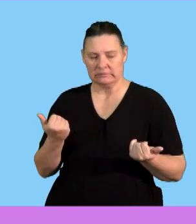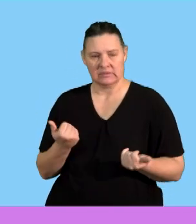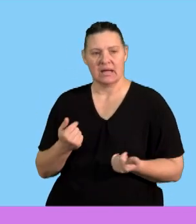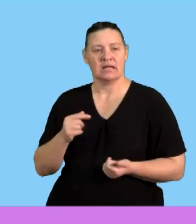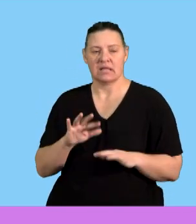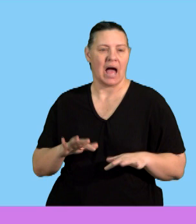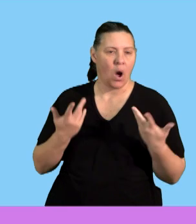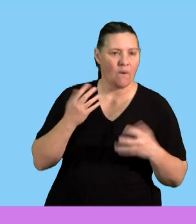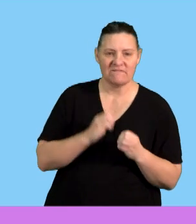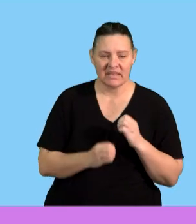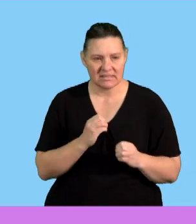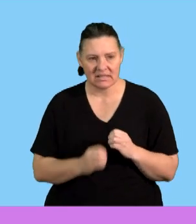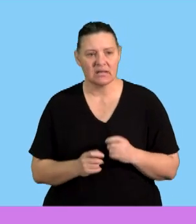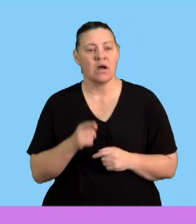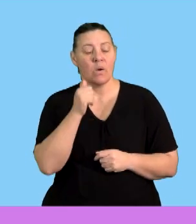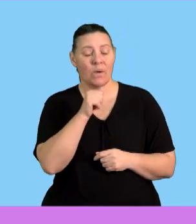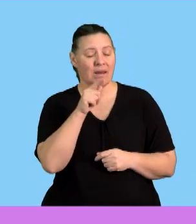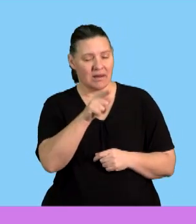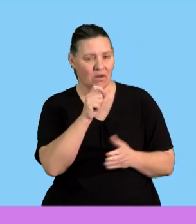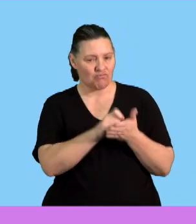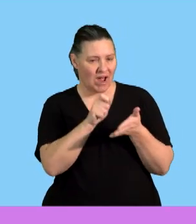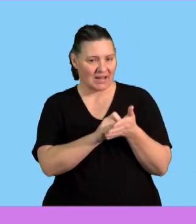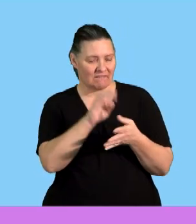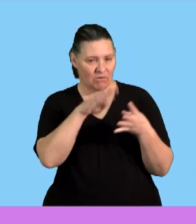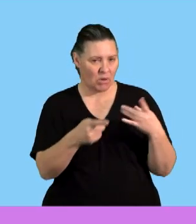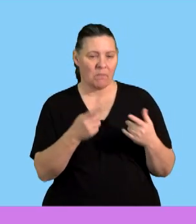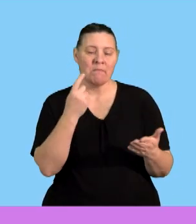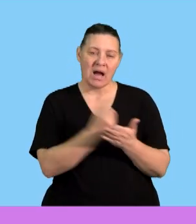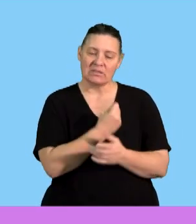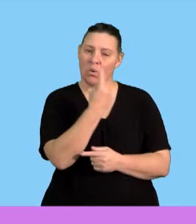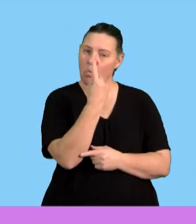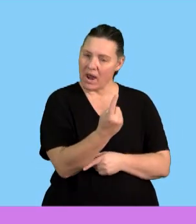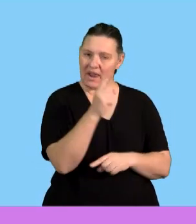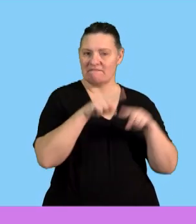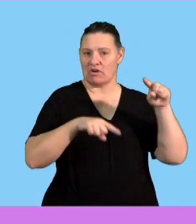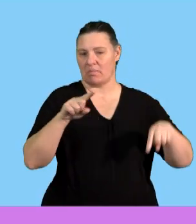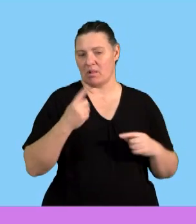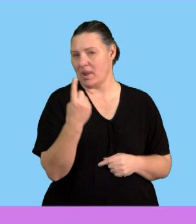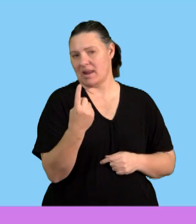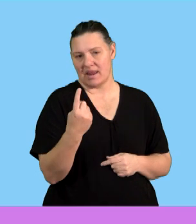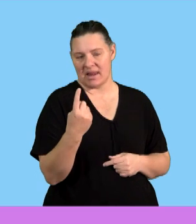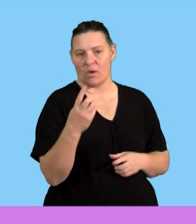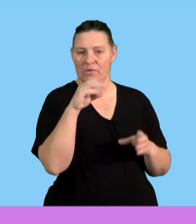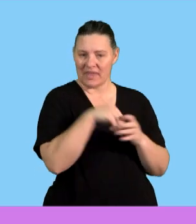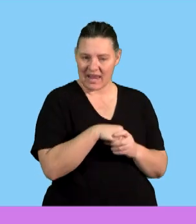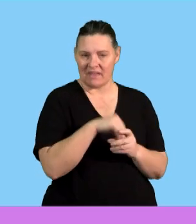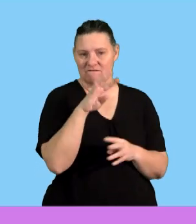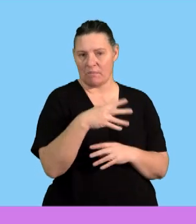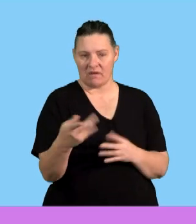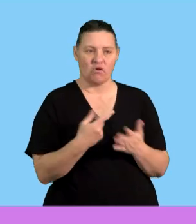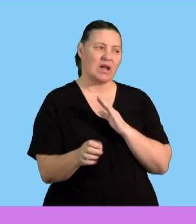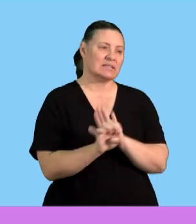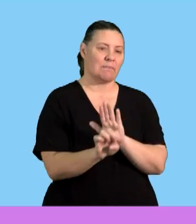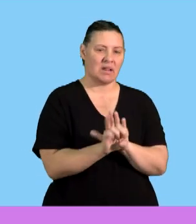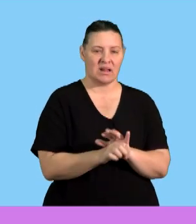how can I fix it? When writing a formula, there must only be one variable in the formula. For